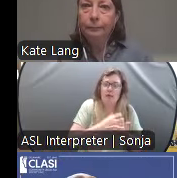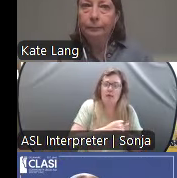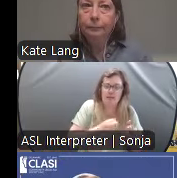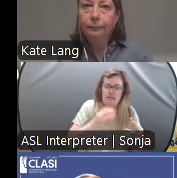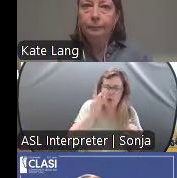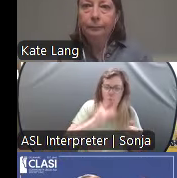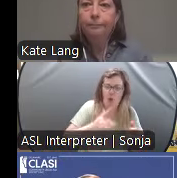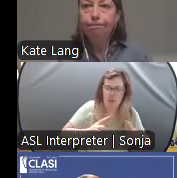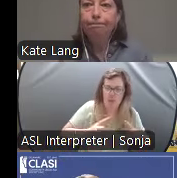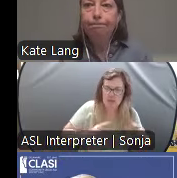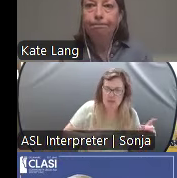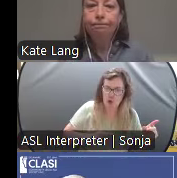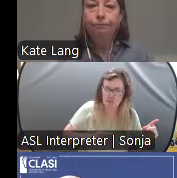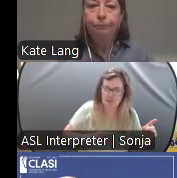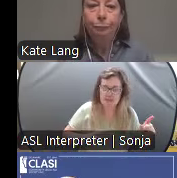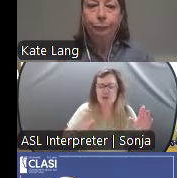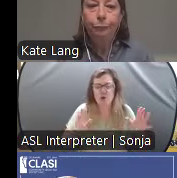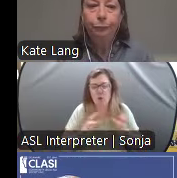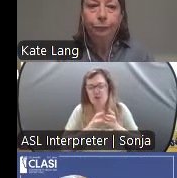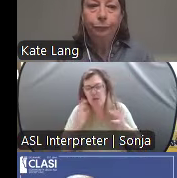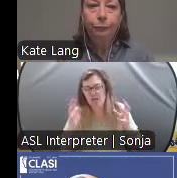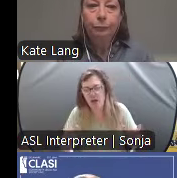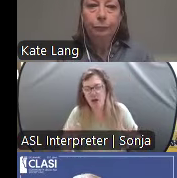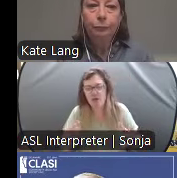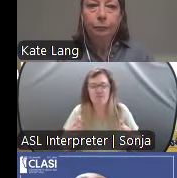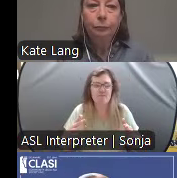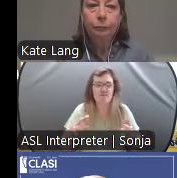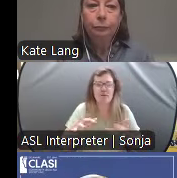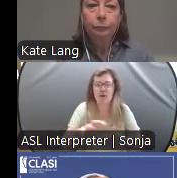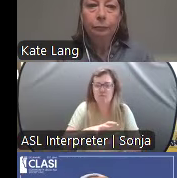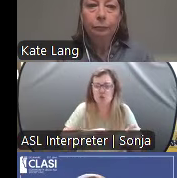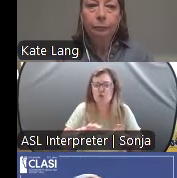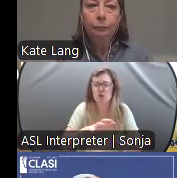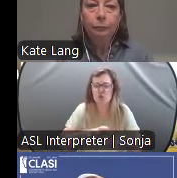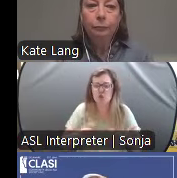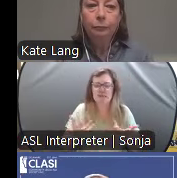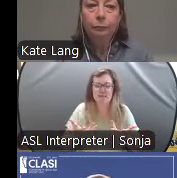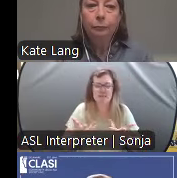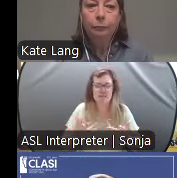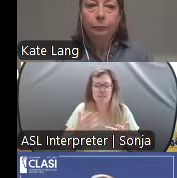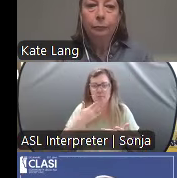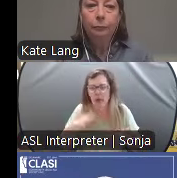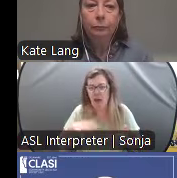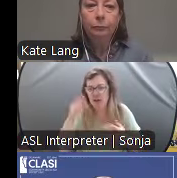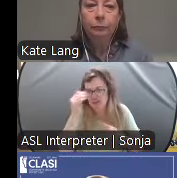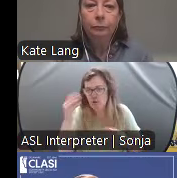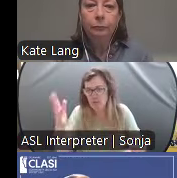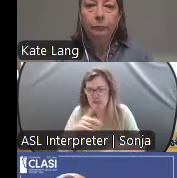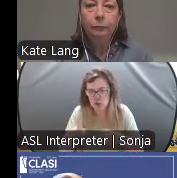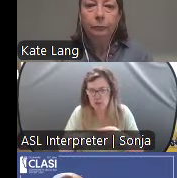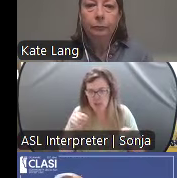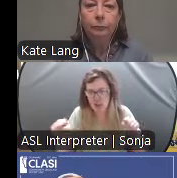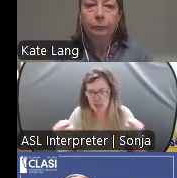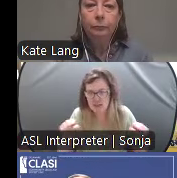So I just think, again, this is an area where there's a lot of confusion, a lot of bad information, and it is an area